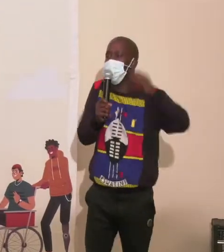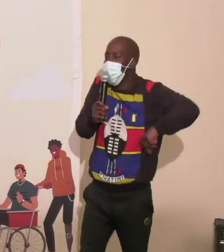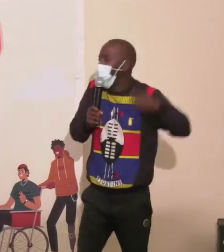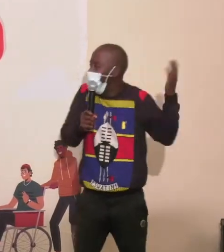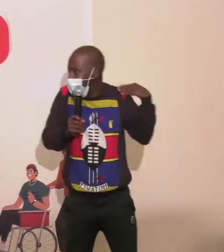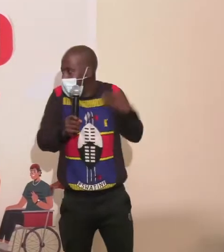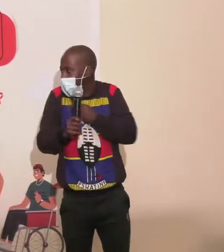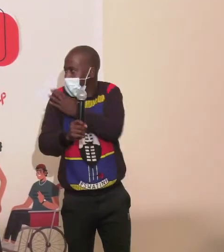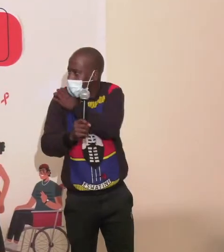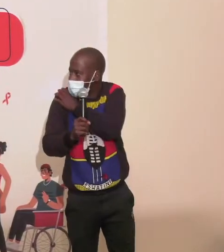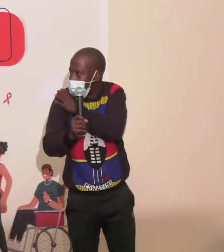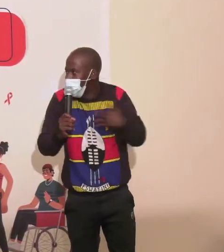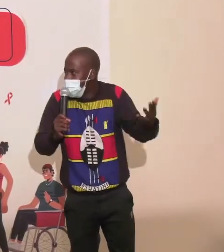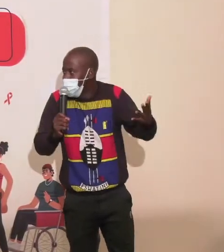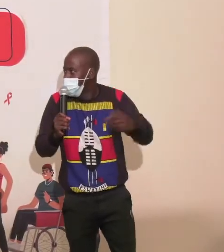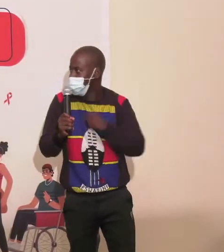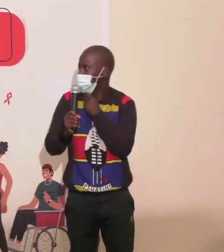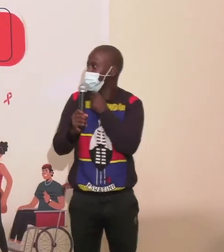Sesingetulu sekudolo lokungahlala la.